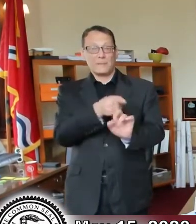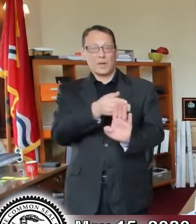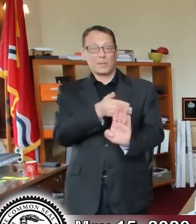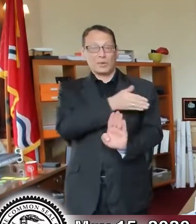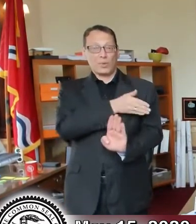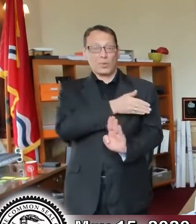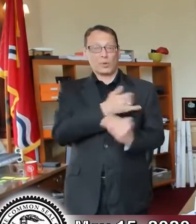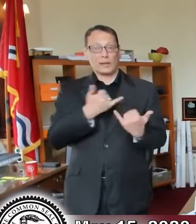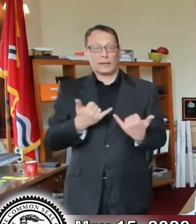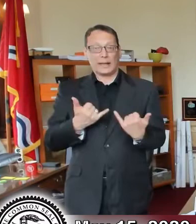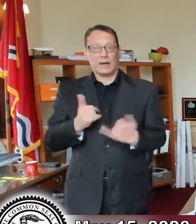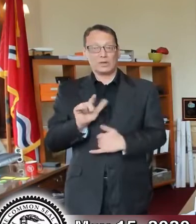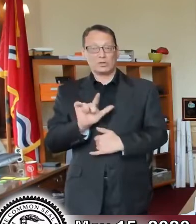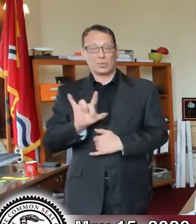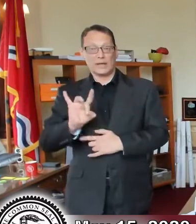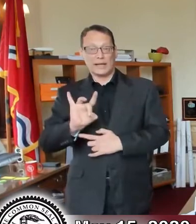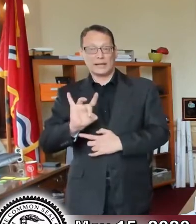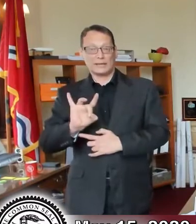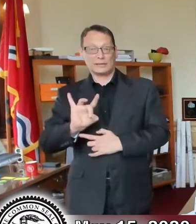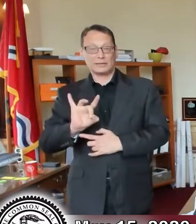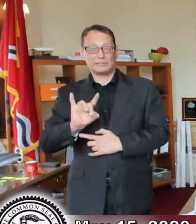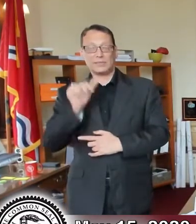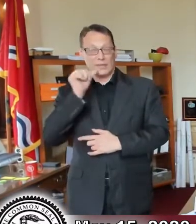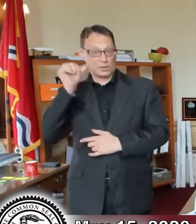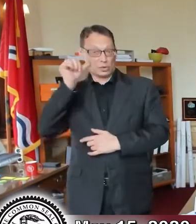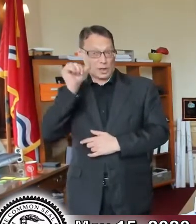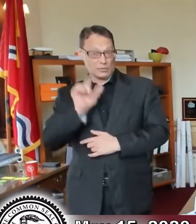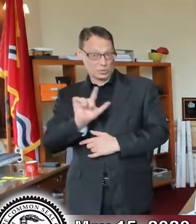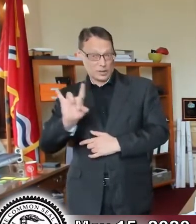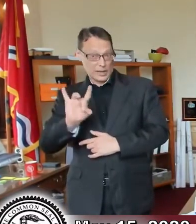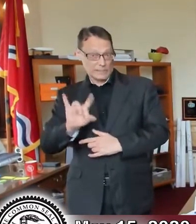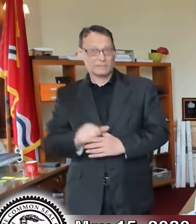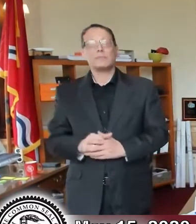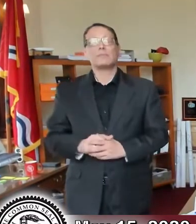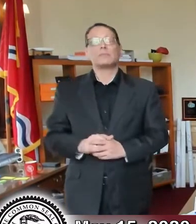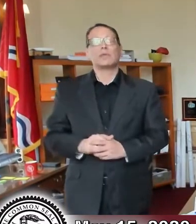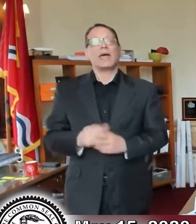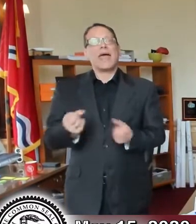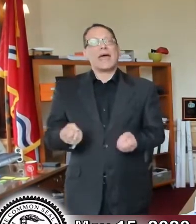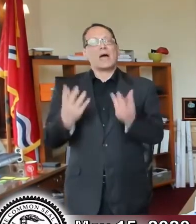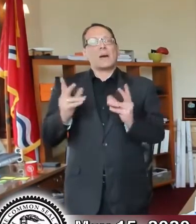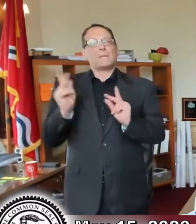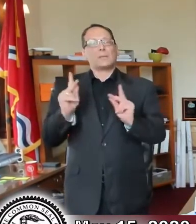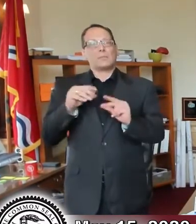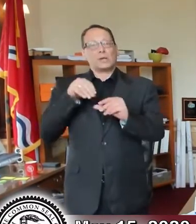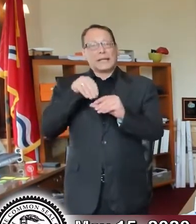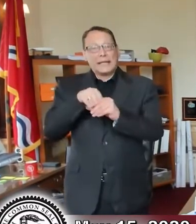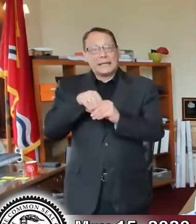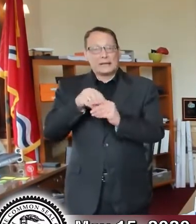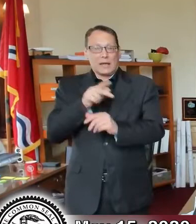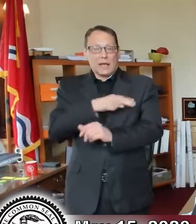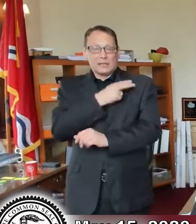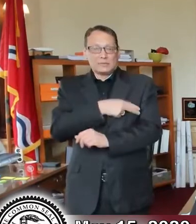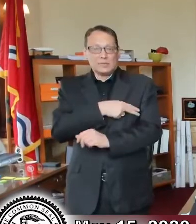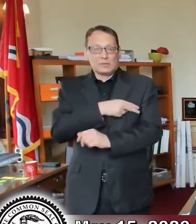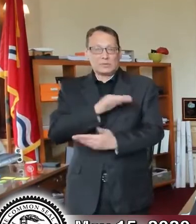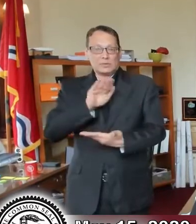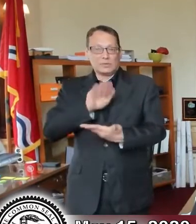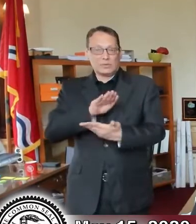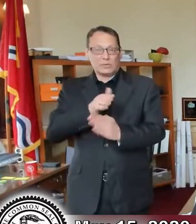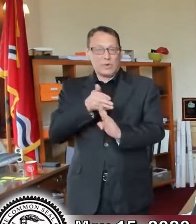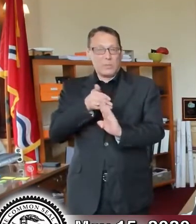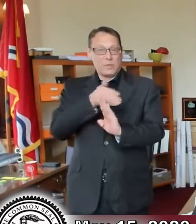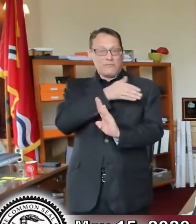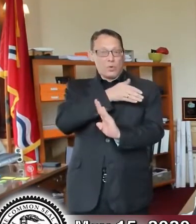it's 28 yesterday. The number of people in the hospital are down from a